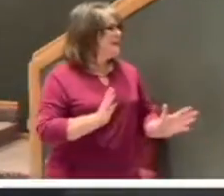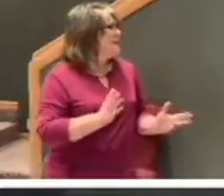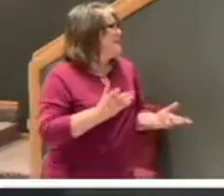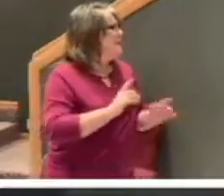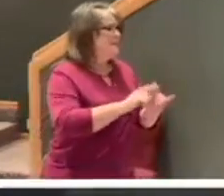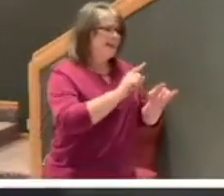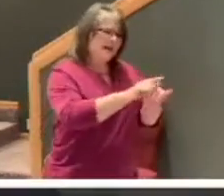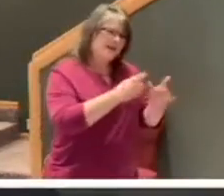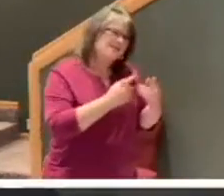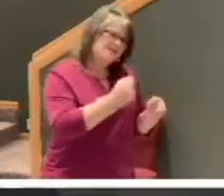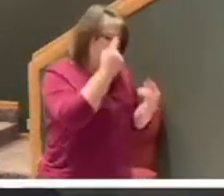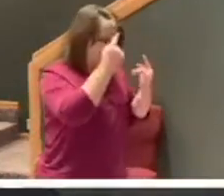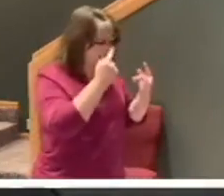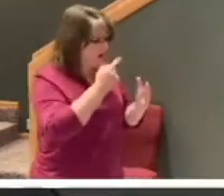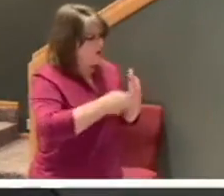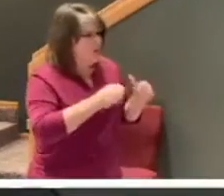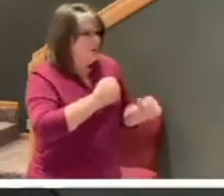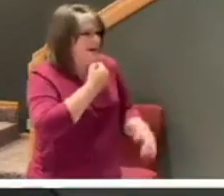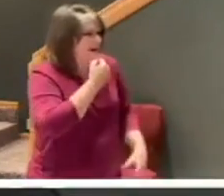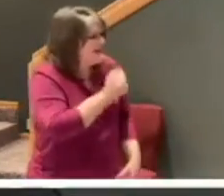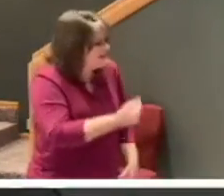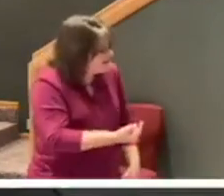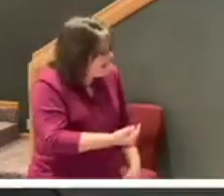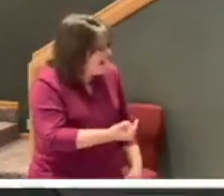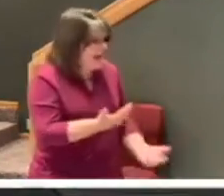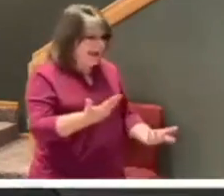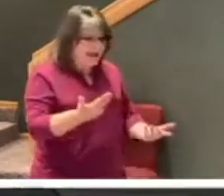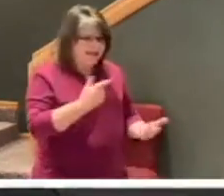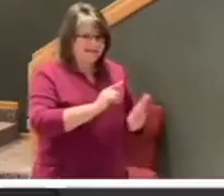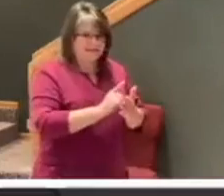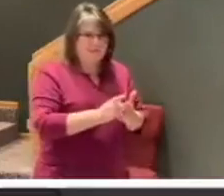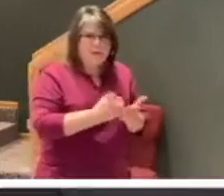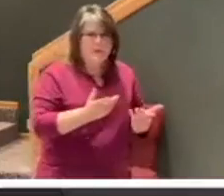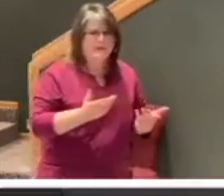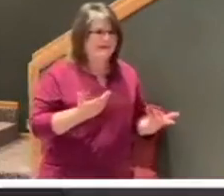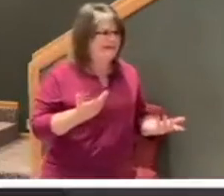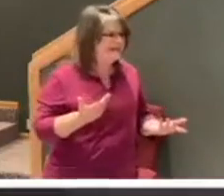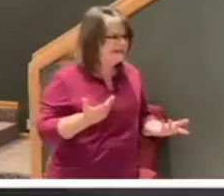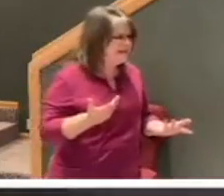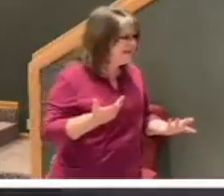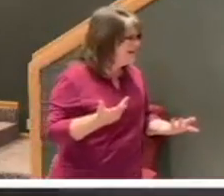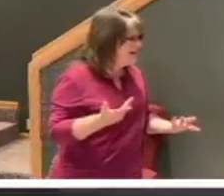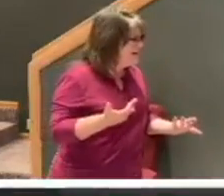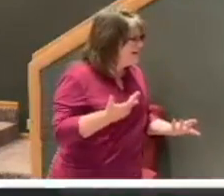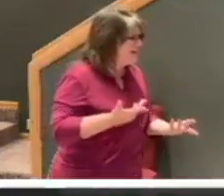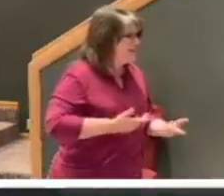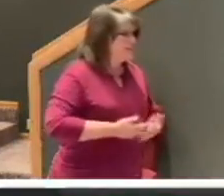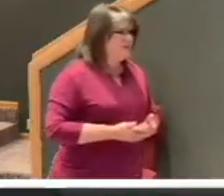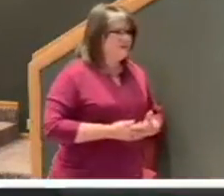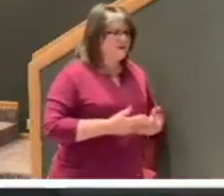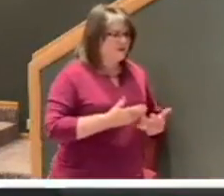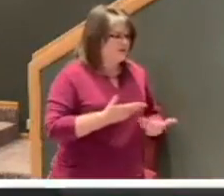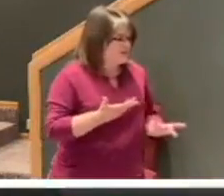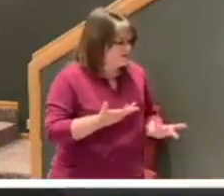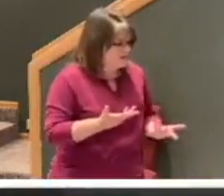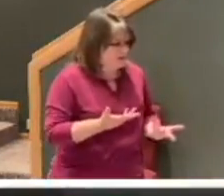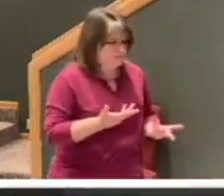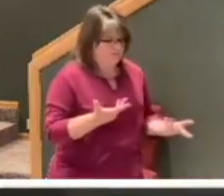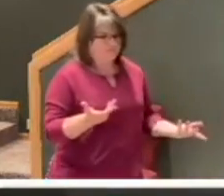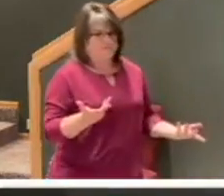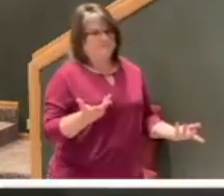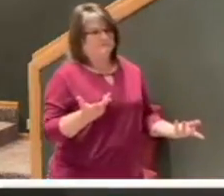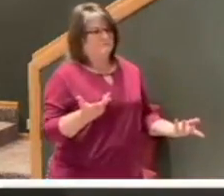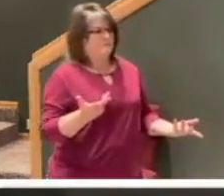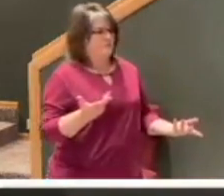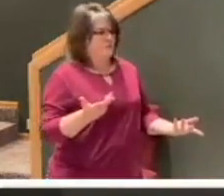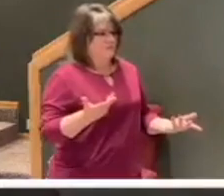But I'm also trying to think of, like, man, what can I say in this kind of moment? Like, you know, spill over and just, you